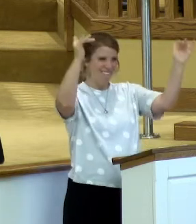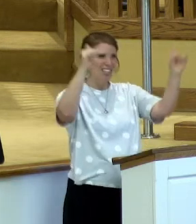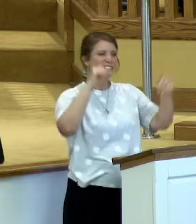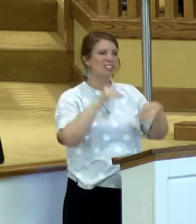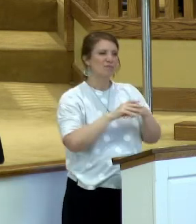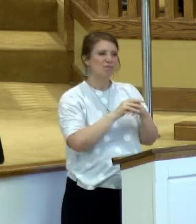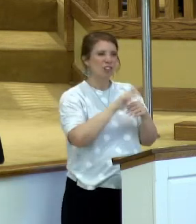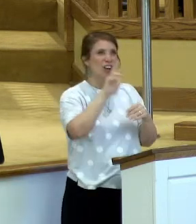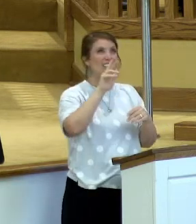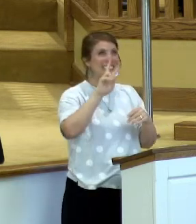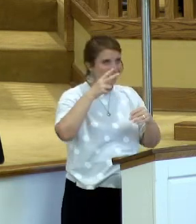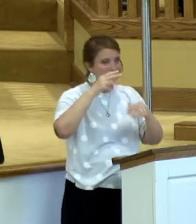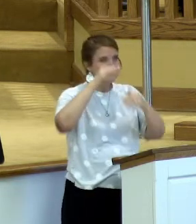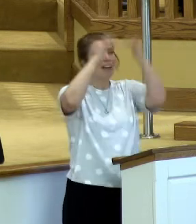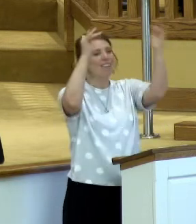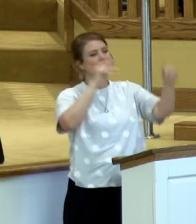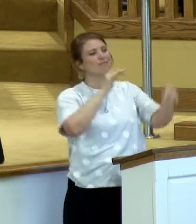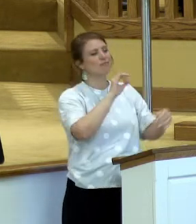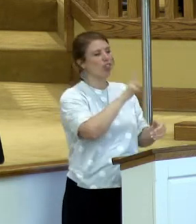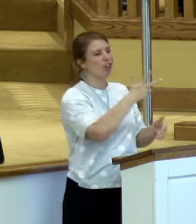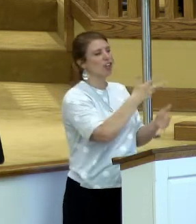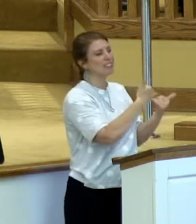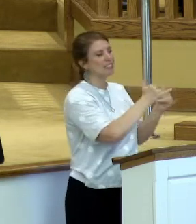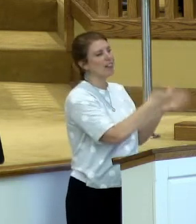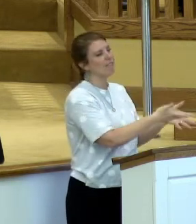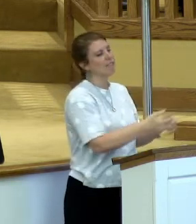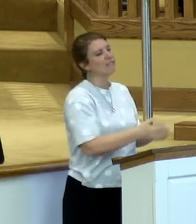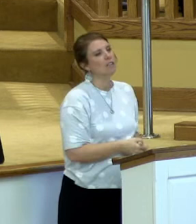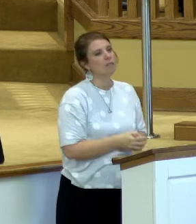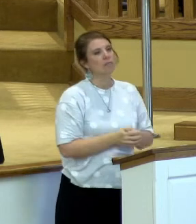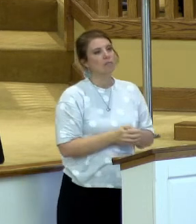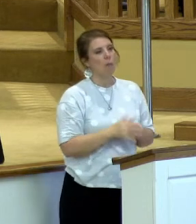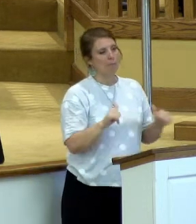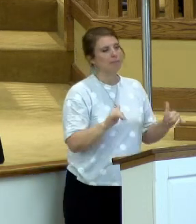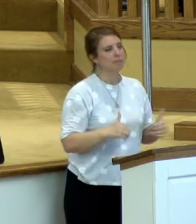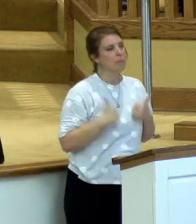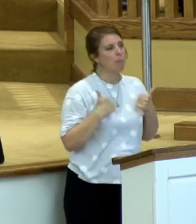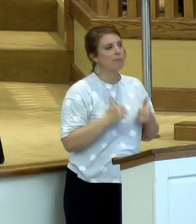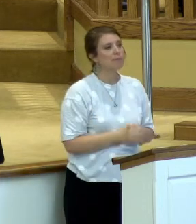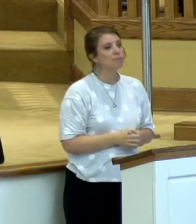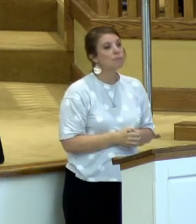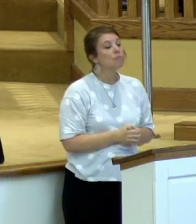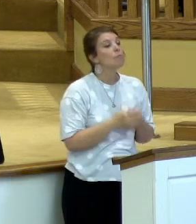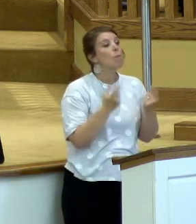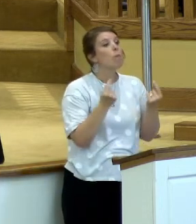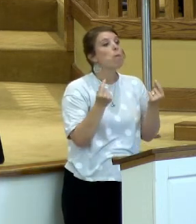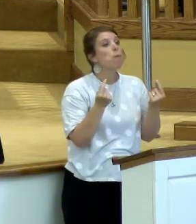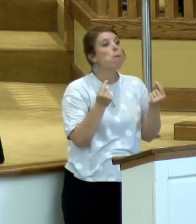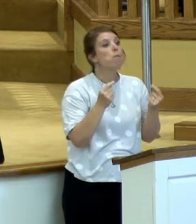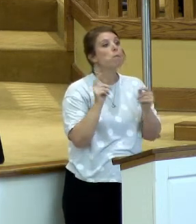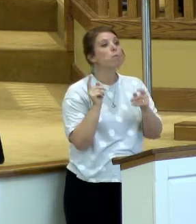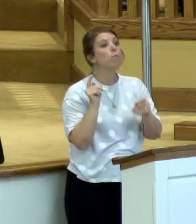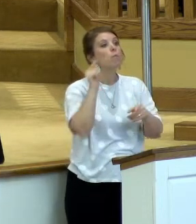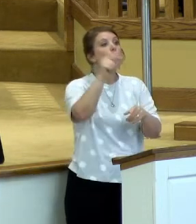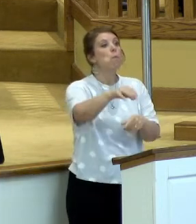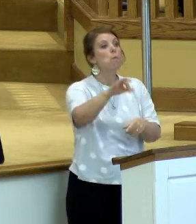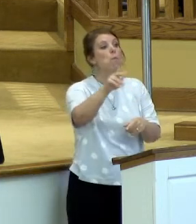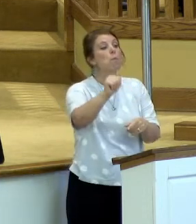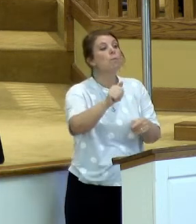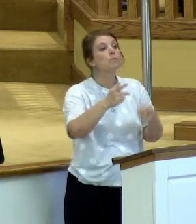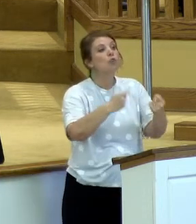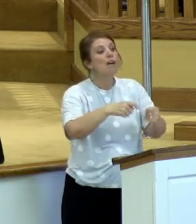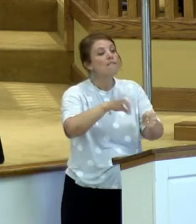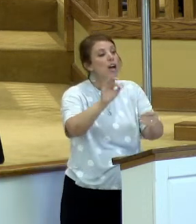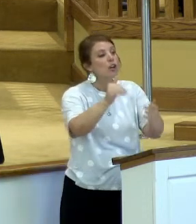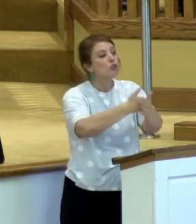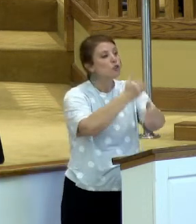heaven now, but the third one's still alive, I believe, is what Brother Crabtree was telling me. So... But what they would do when they would go to Florida, they would always try to